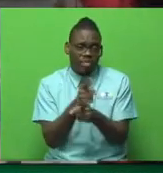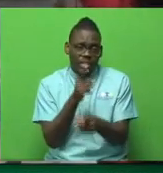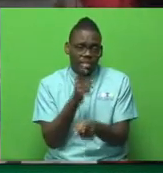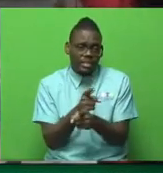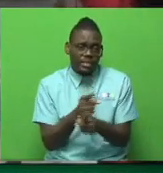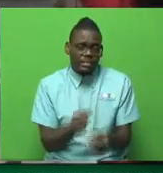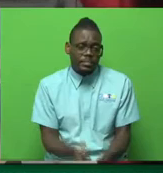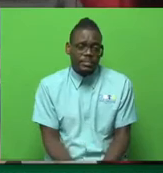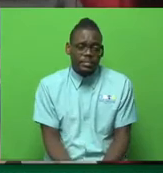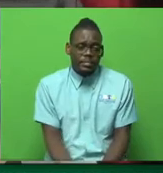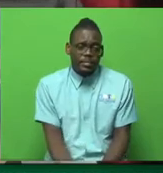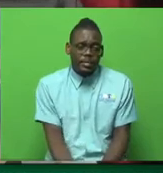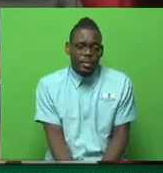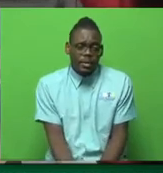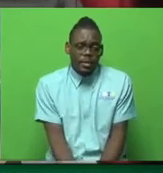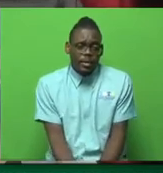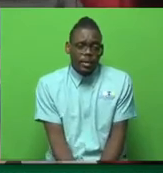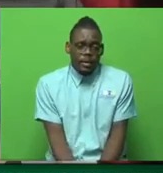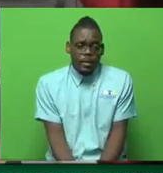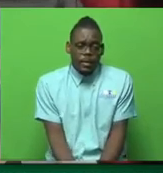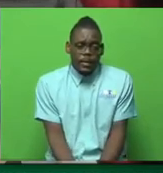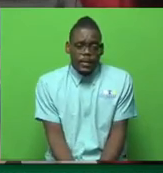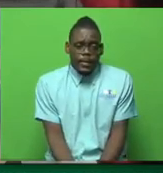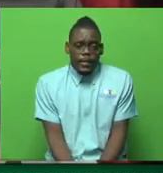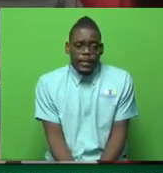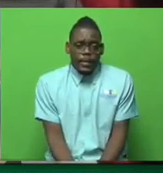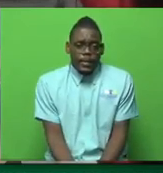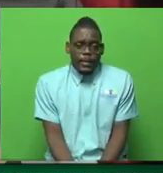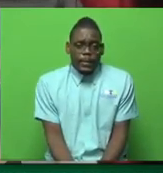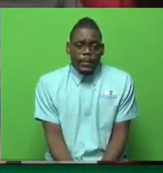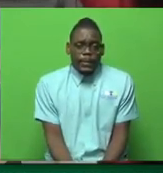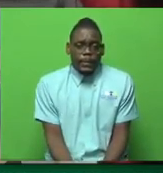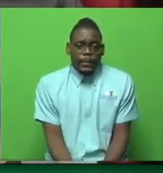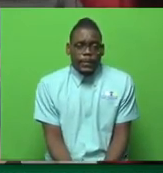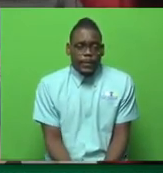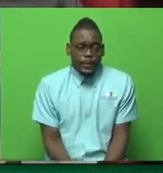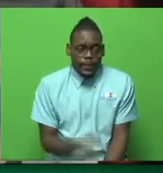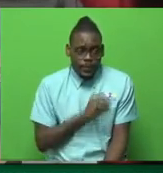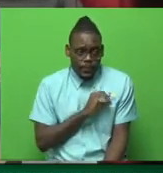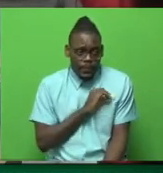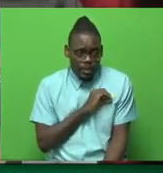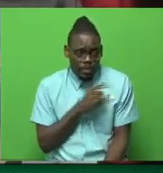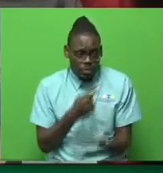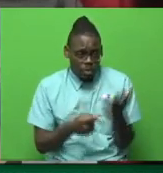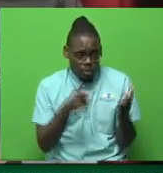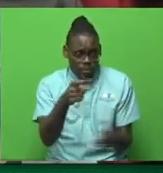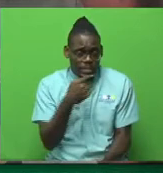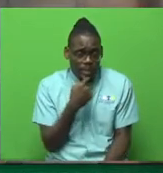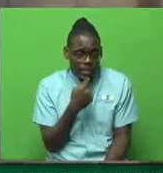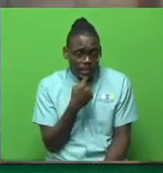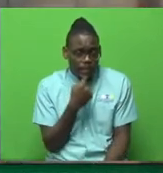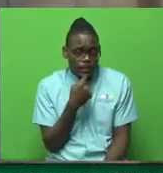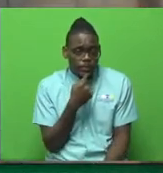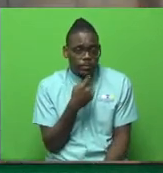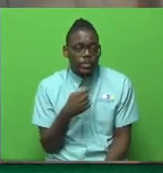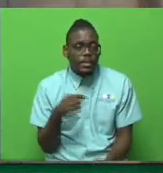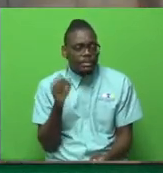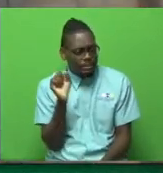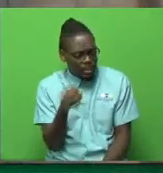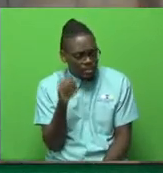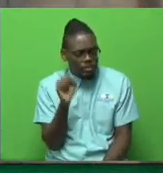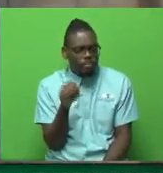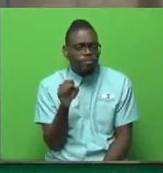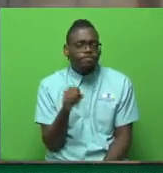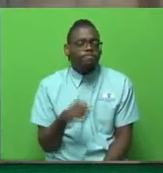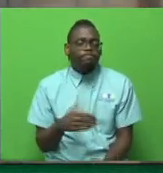peace members right you take ownership for your your comments proceed so Deputy speaker what I'm trying to say is that